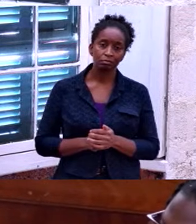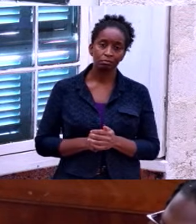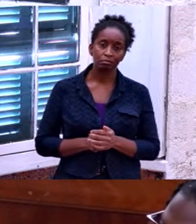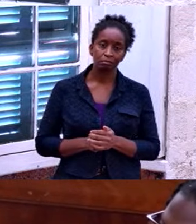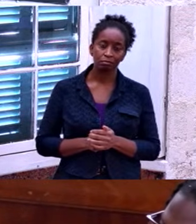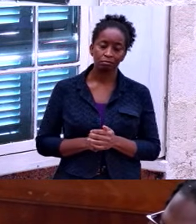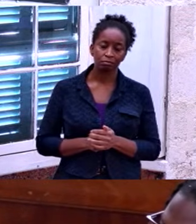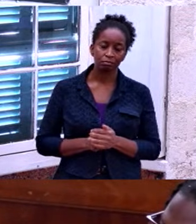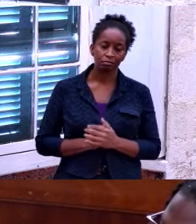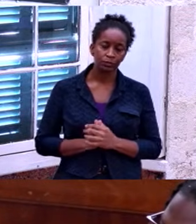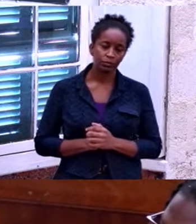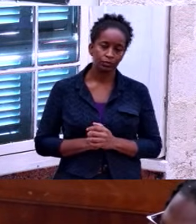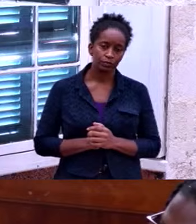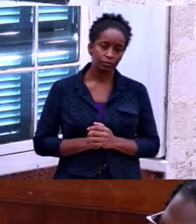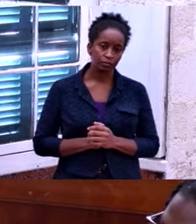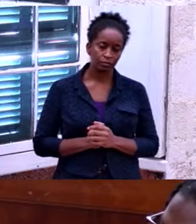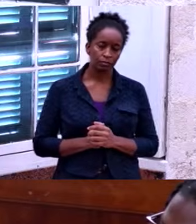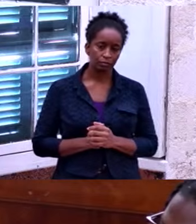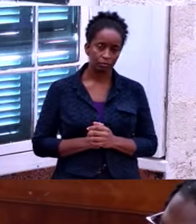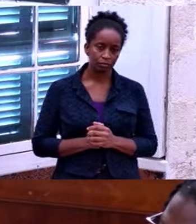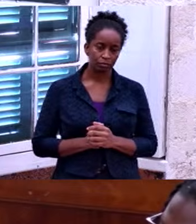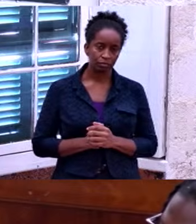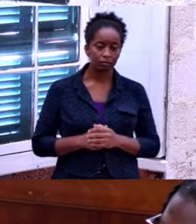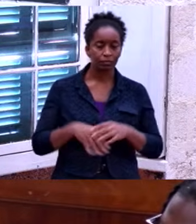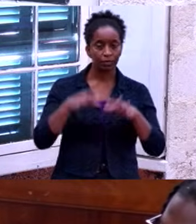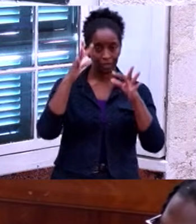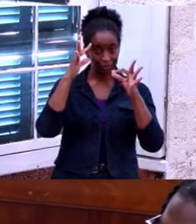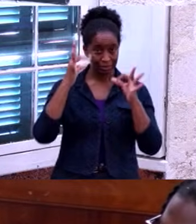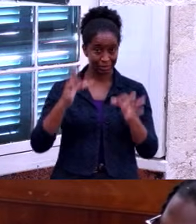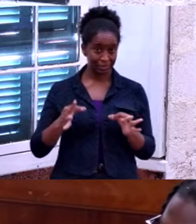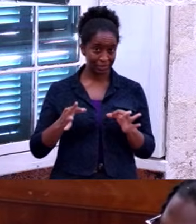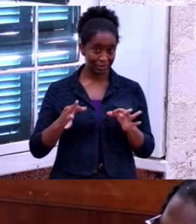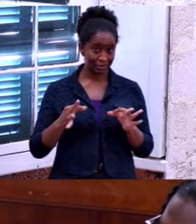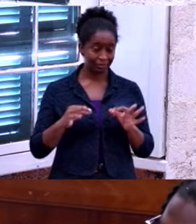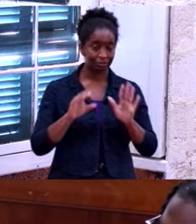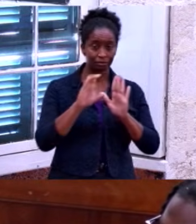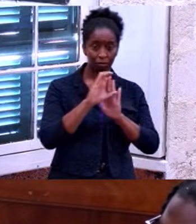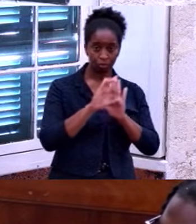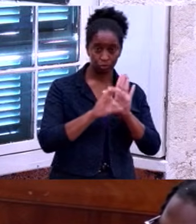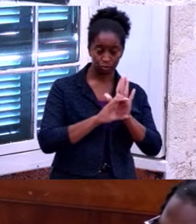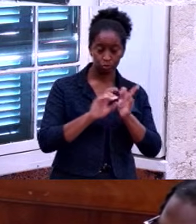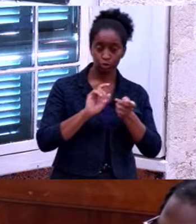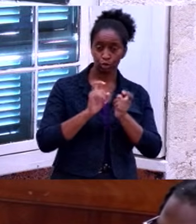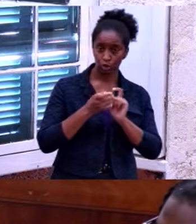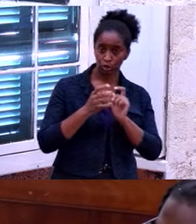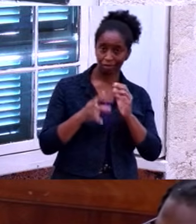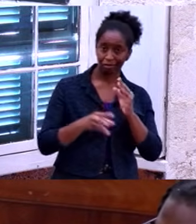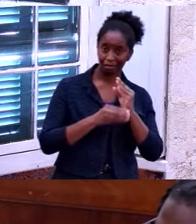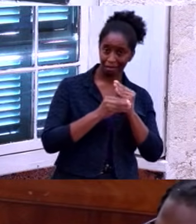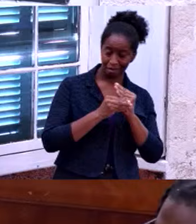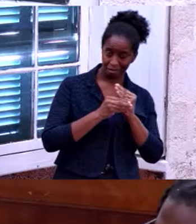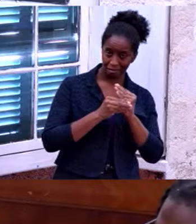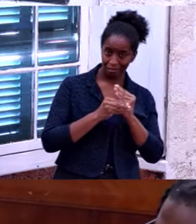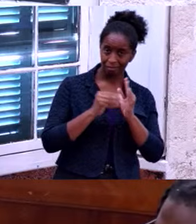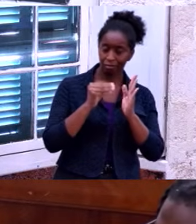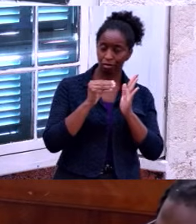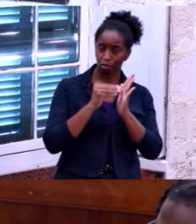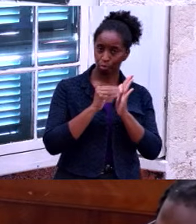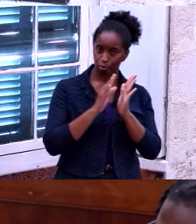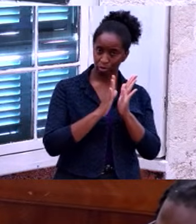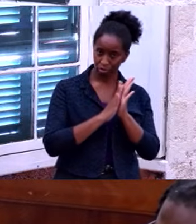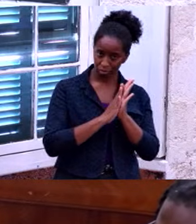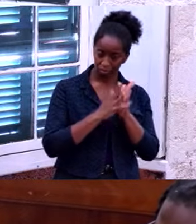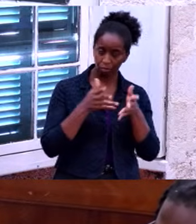make an amendment to the Constitution to make provision for three things. And I understand that there is a